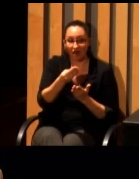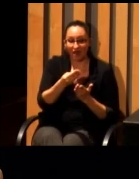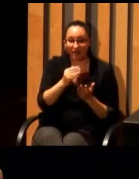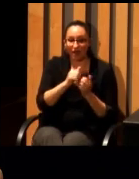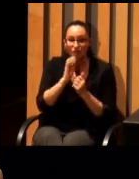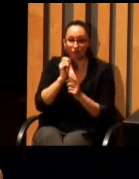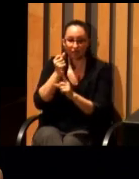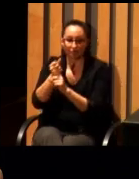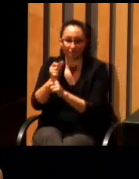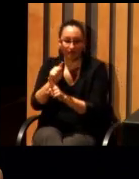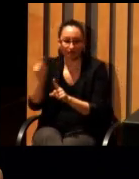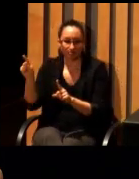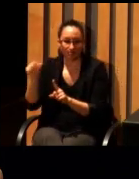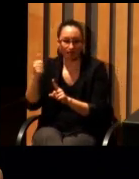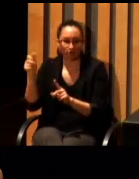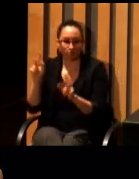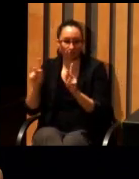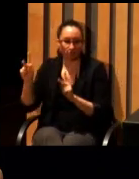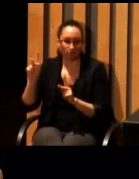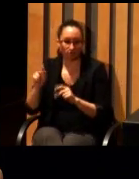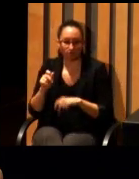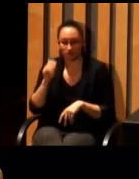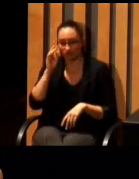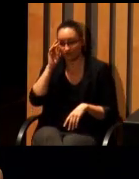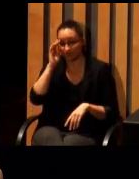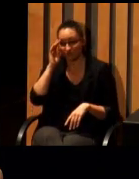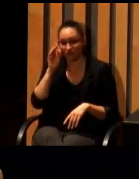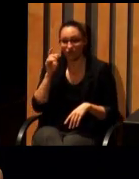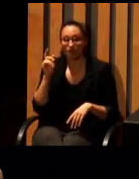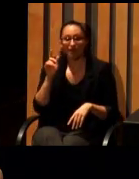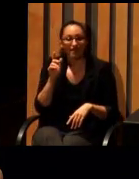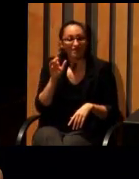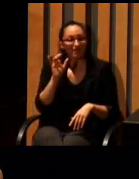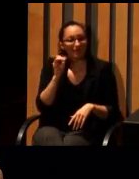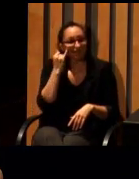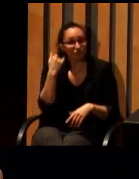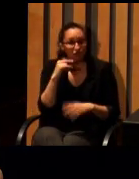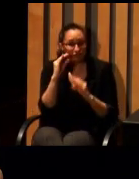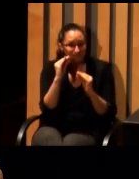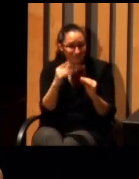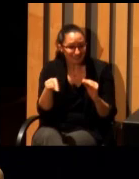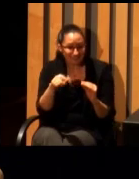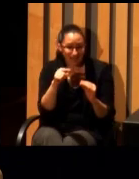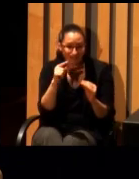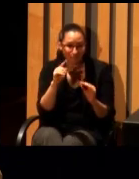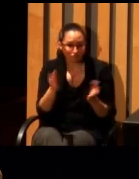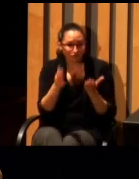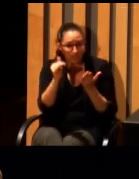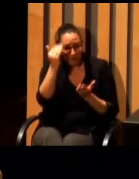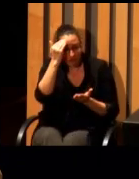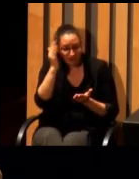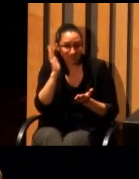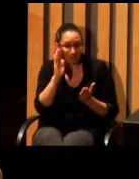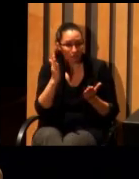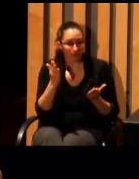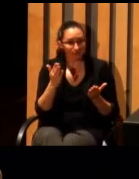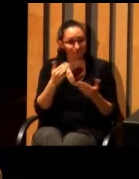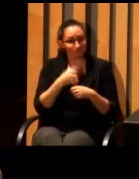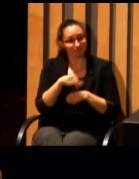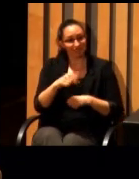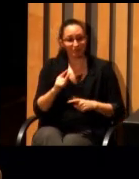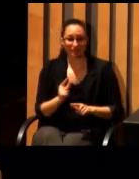in a very non-thinking way and liberate them so that they can engage in the liberation of their sisters and brothers.